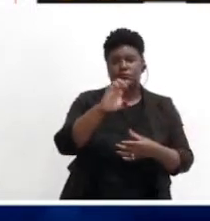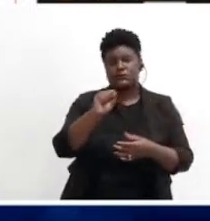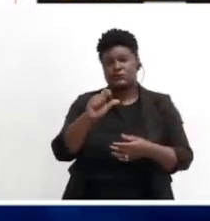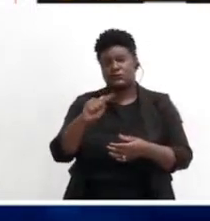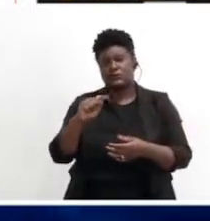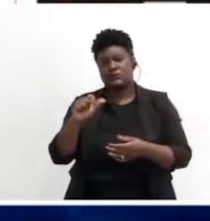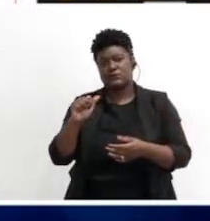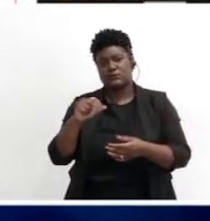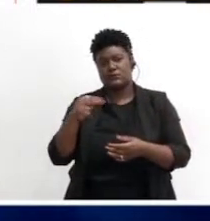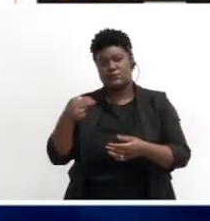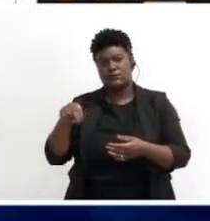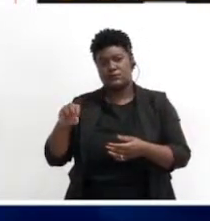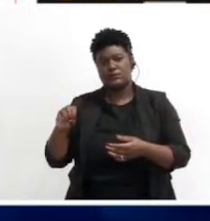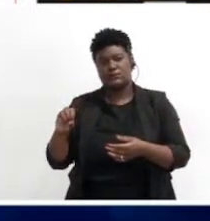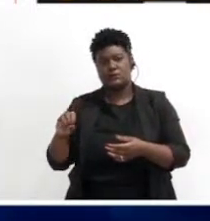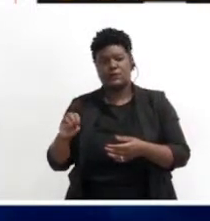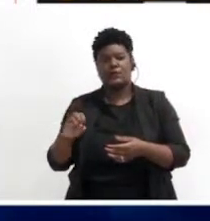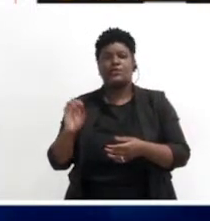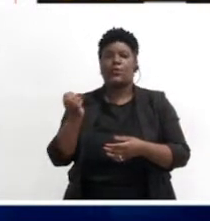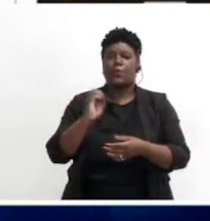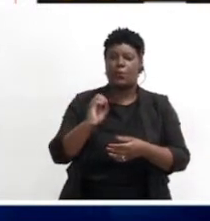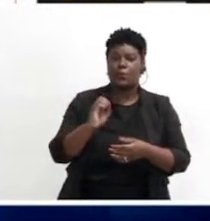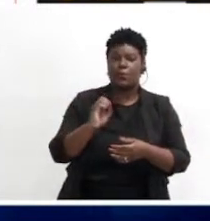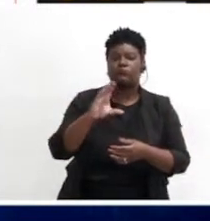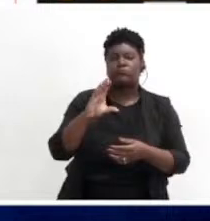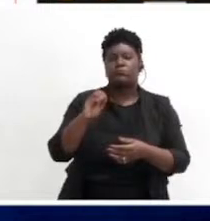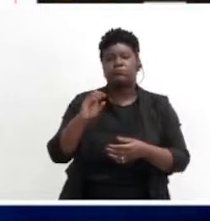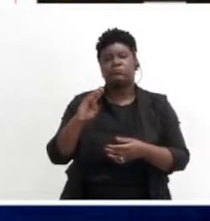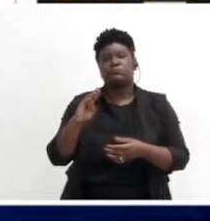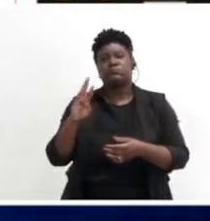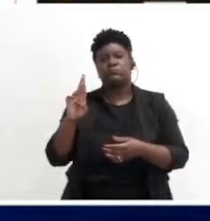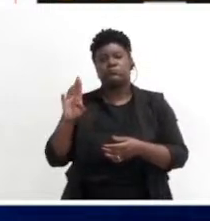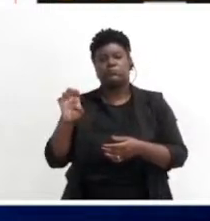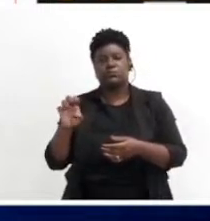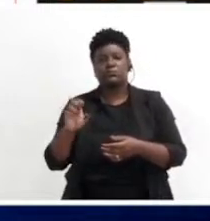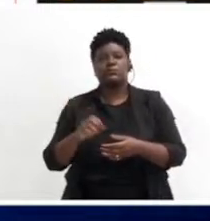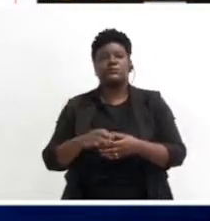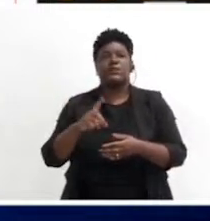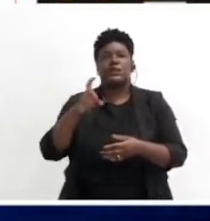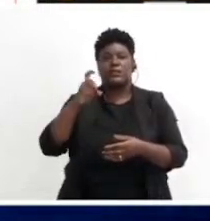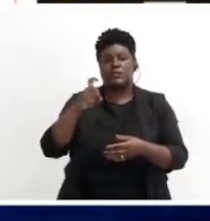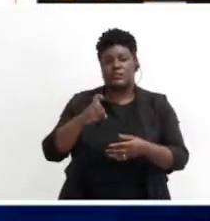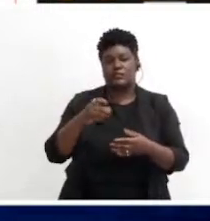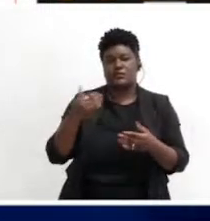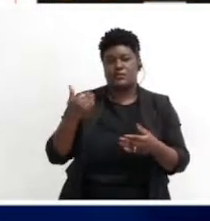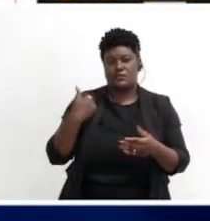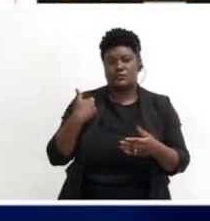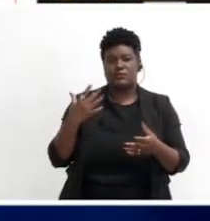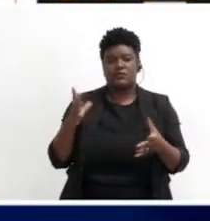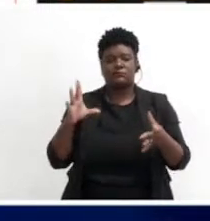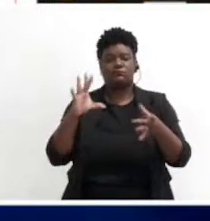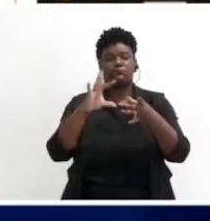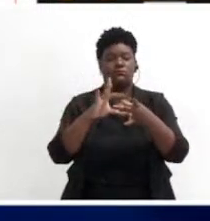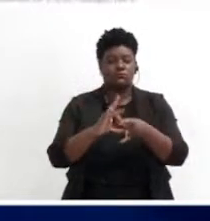appropriate pad finish on the substrate that you can join to, or whatever the substrate might be.